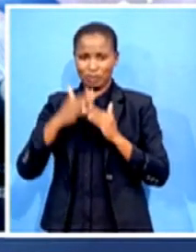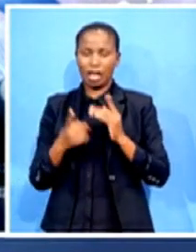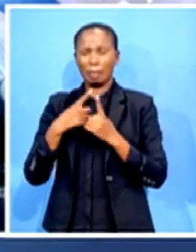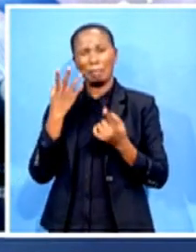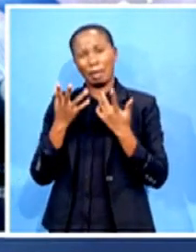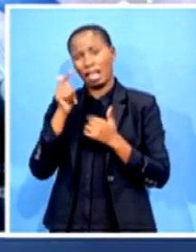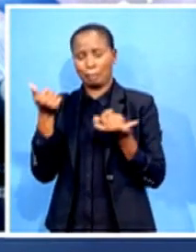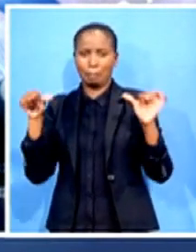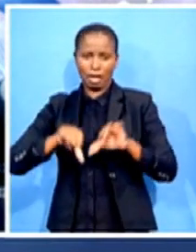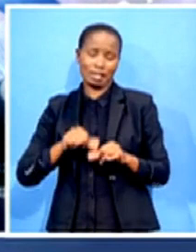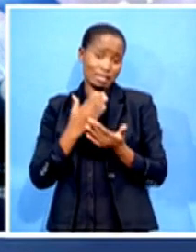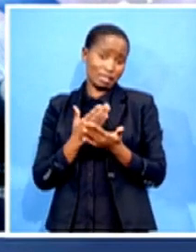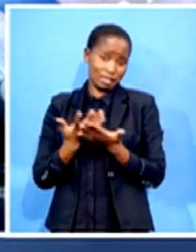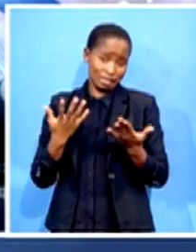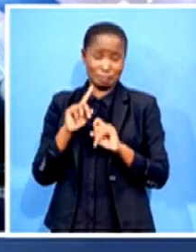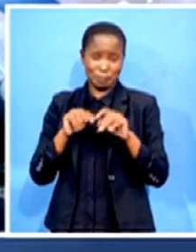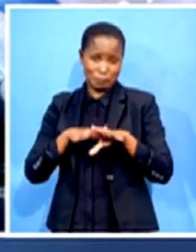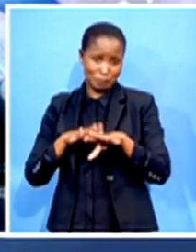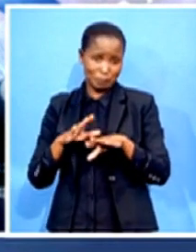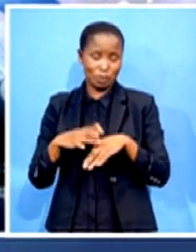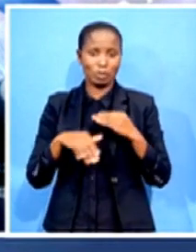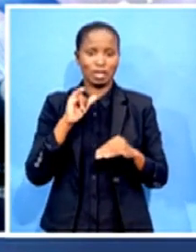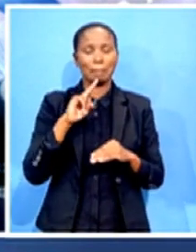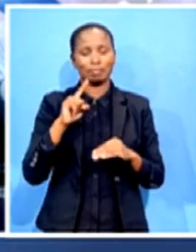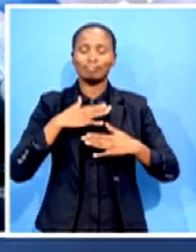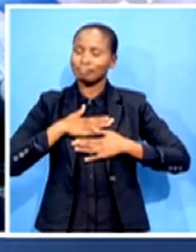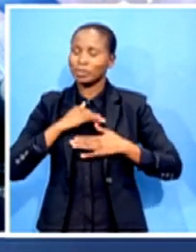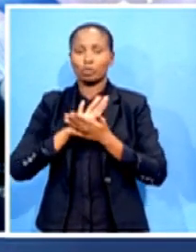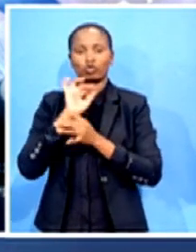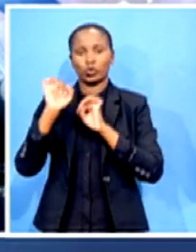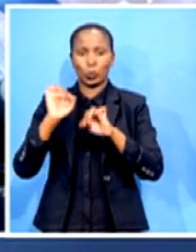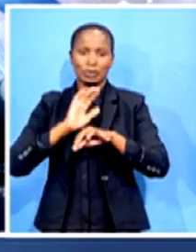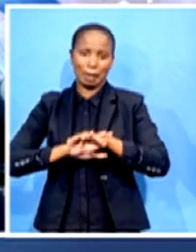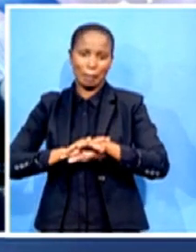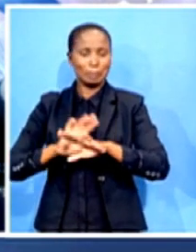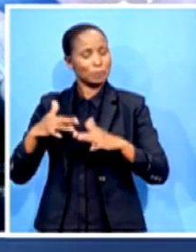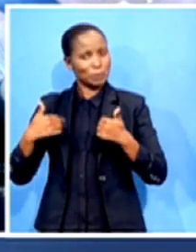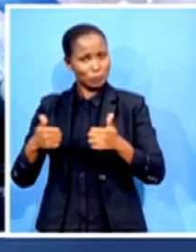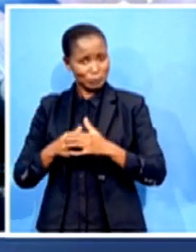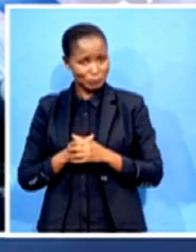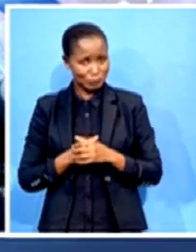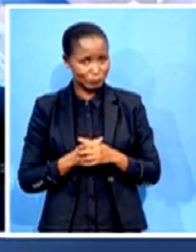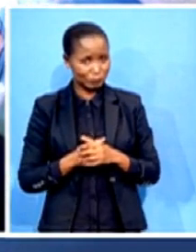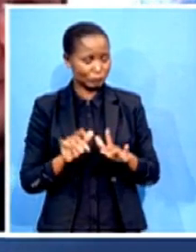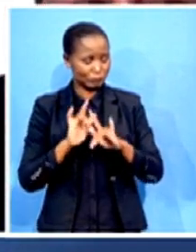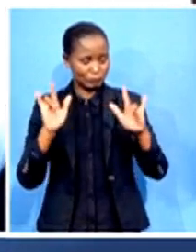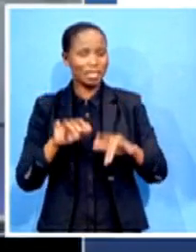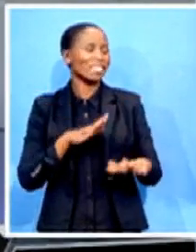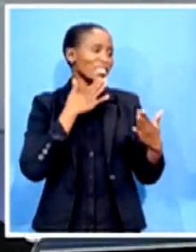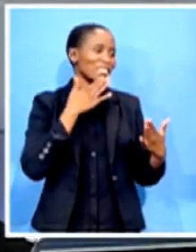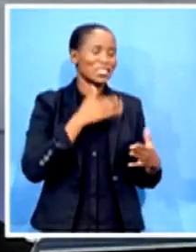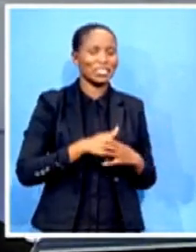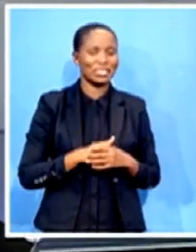on this. But we do appreciate your time and perspective. Be well. No problem. Thank you, Blaine. Thank you for having me. Bye. All right, that